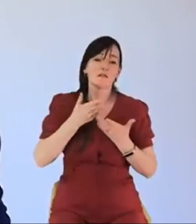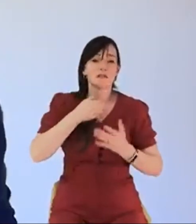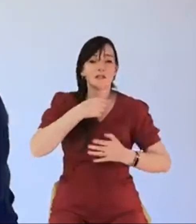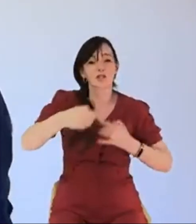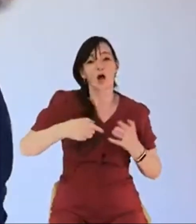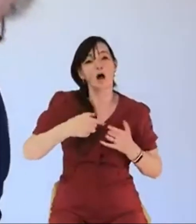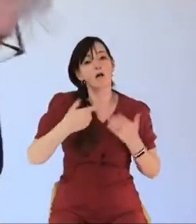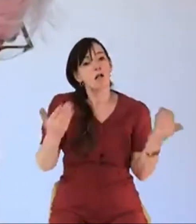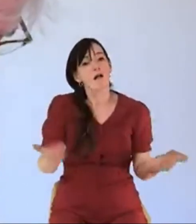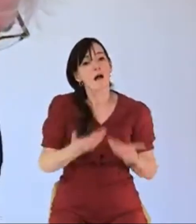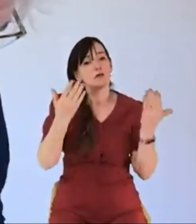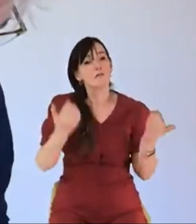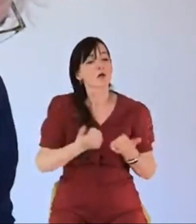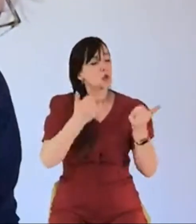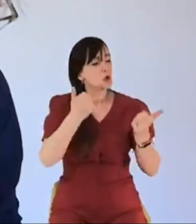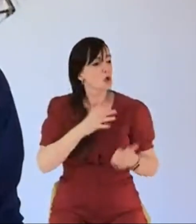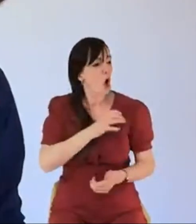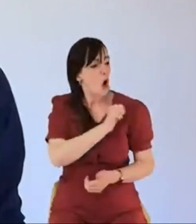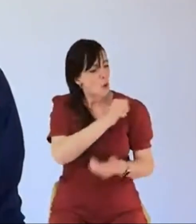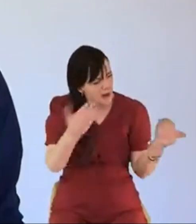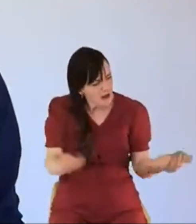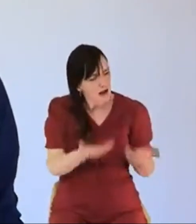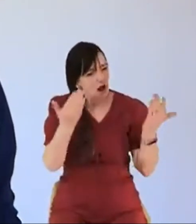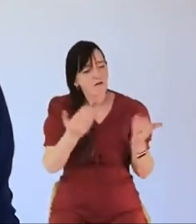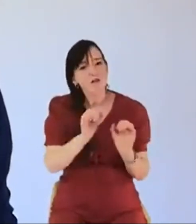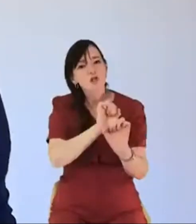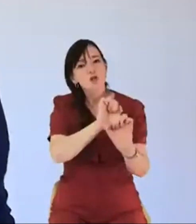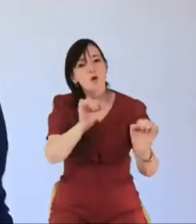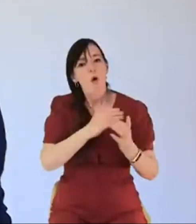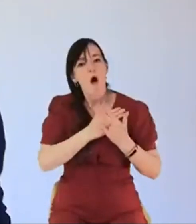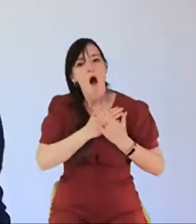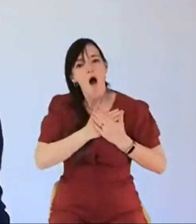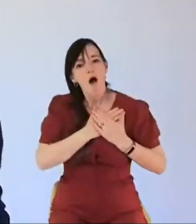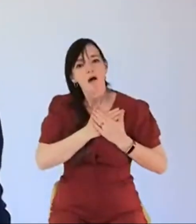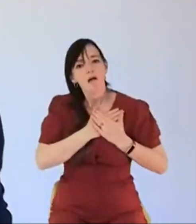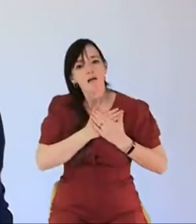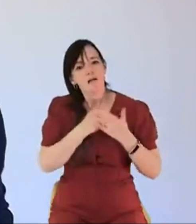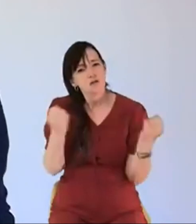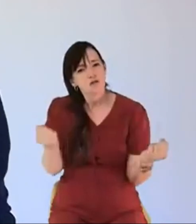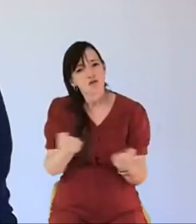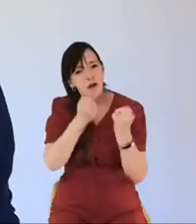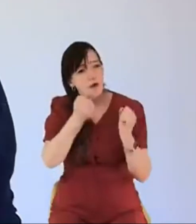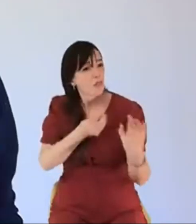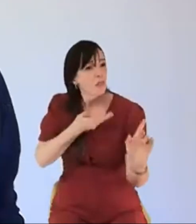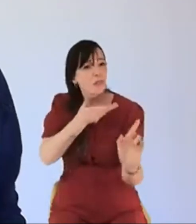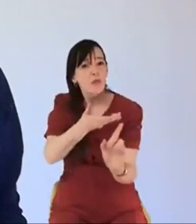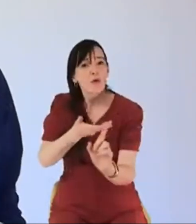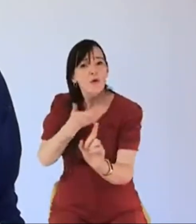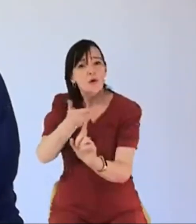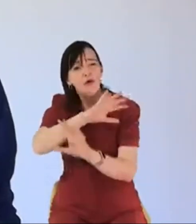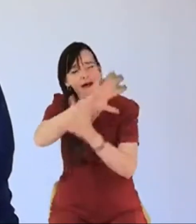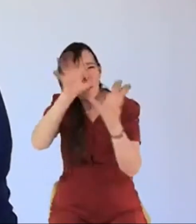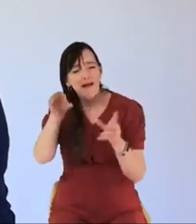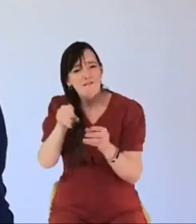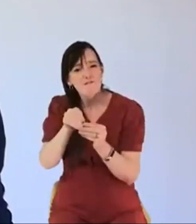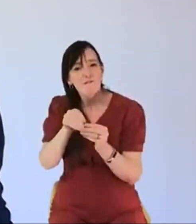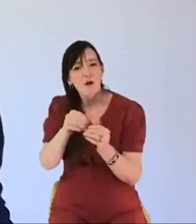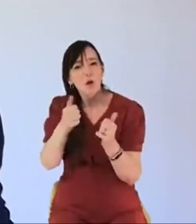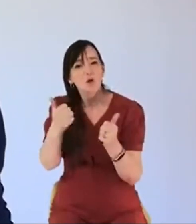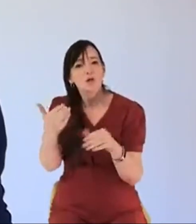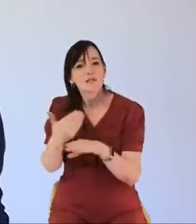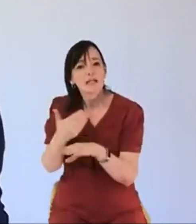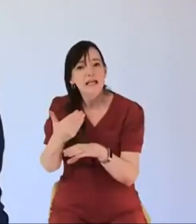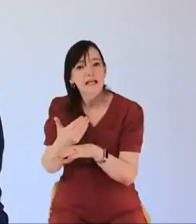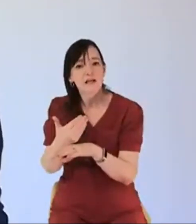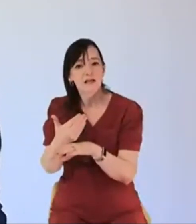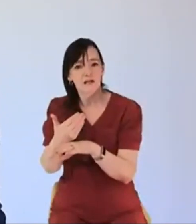good hope encourage your hearts and strengthen you in every good deed and word did